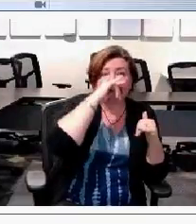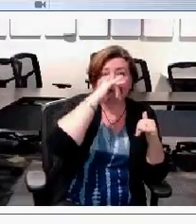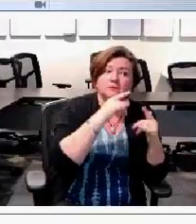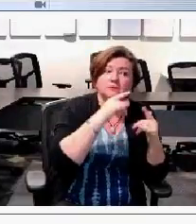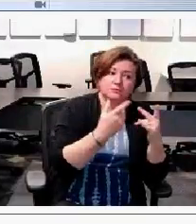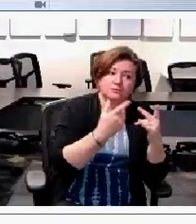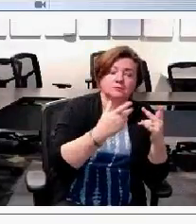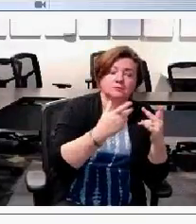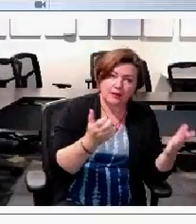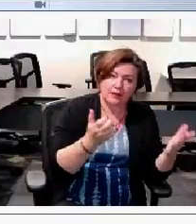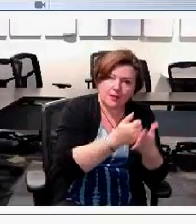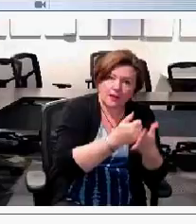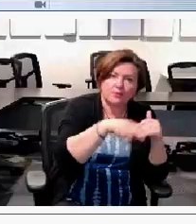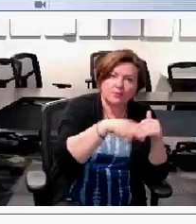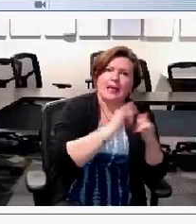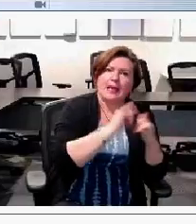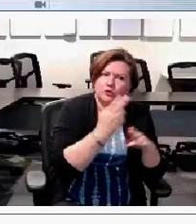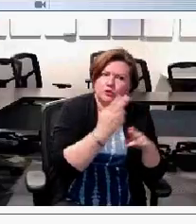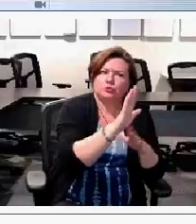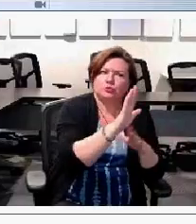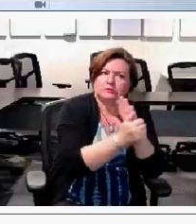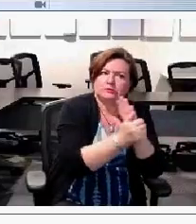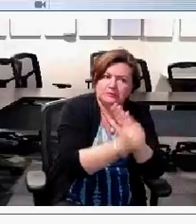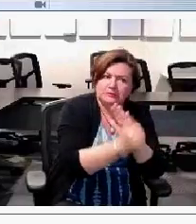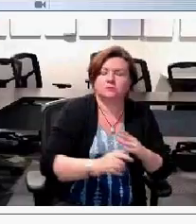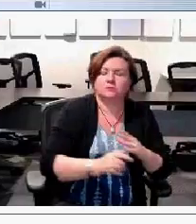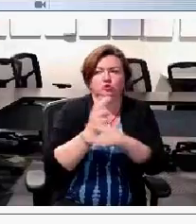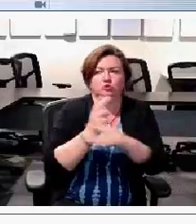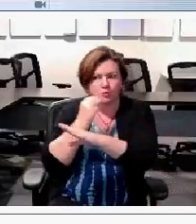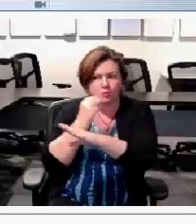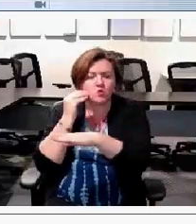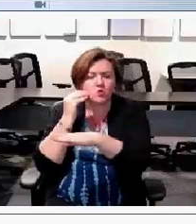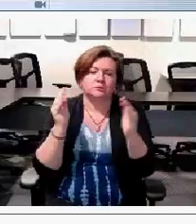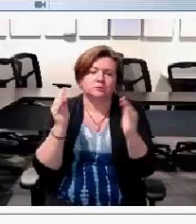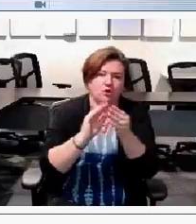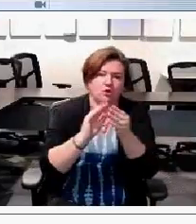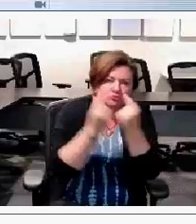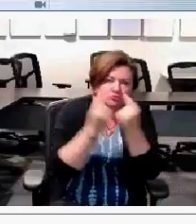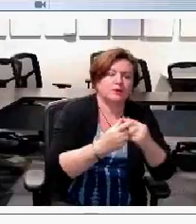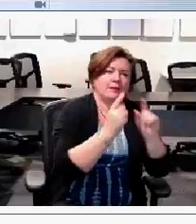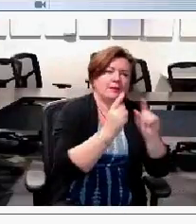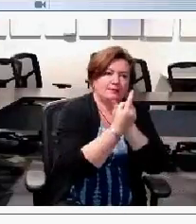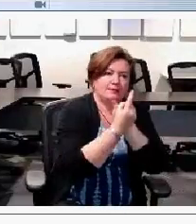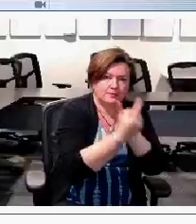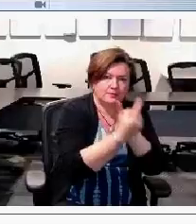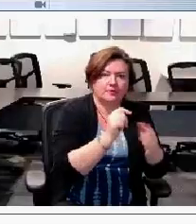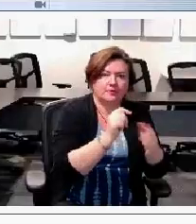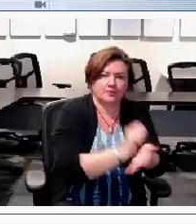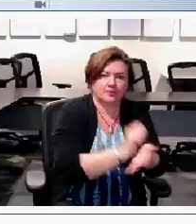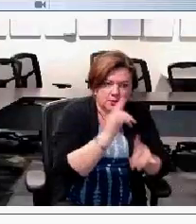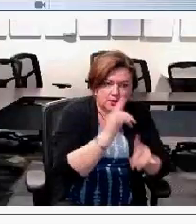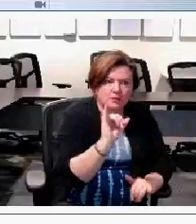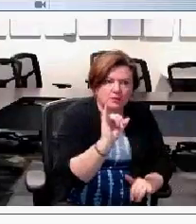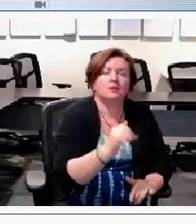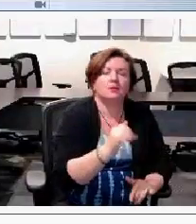just helping them to use skills that they're learning at home and in small groups and individual therapy here to incorporate